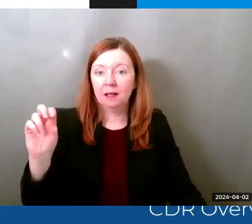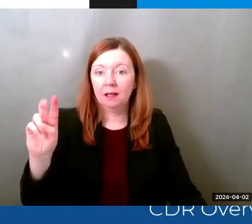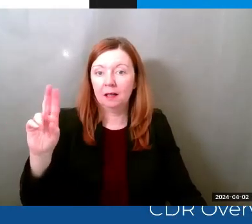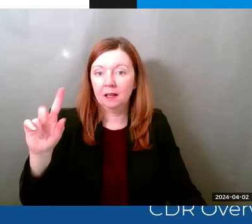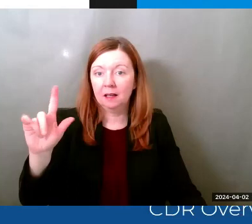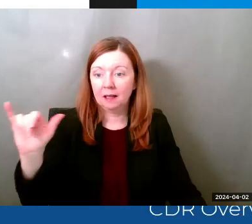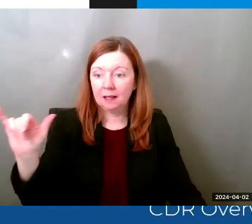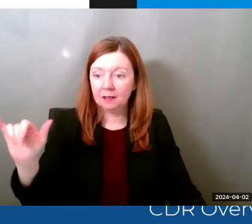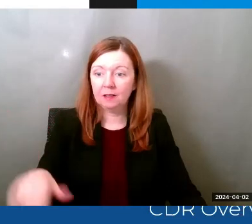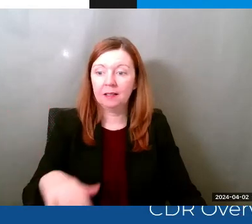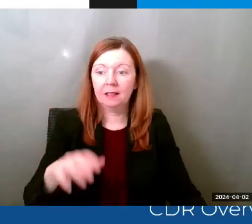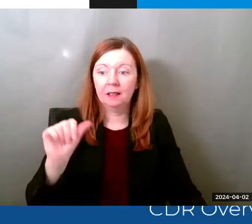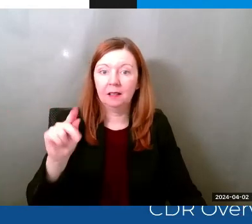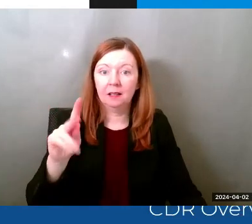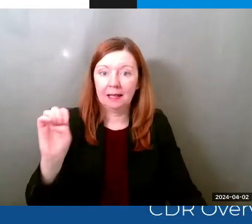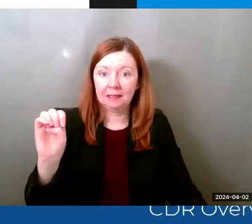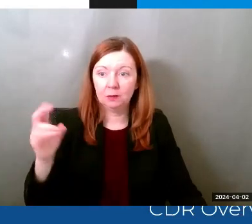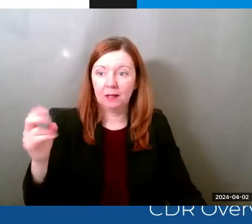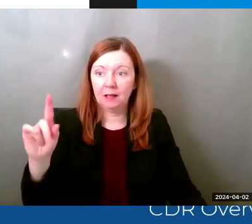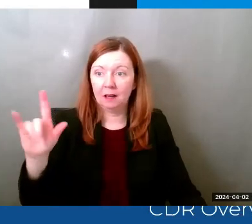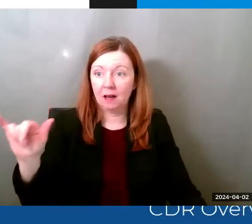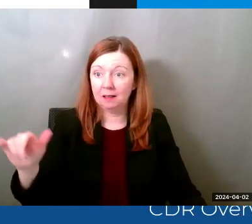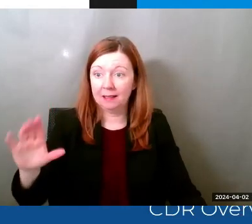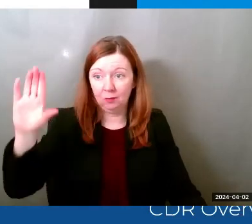raise your hand?